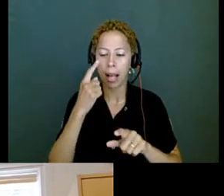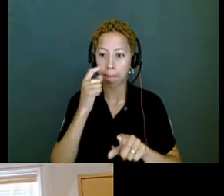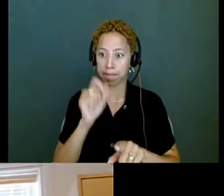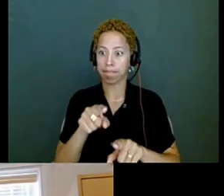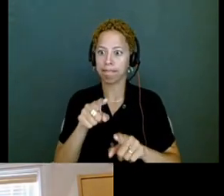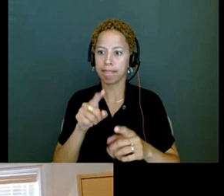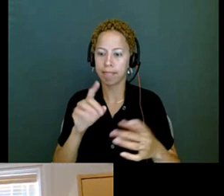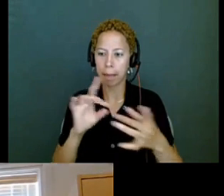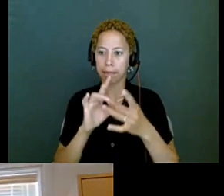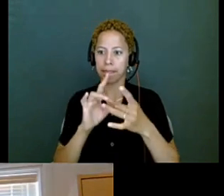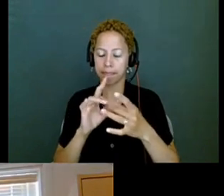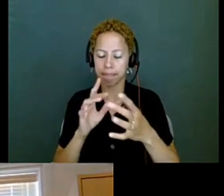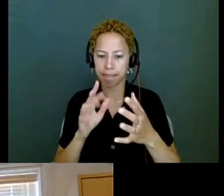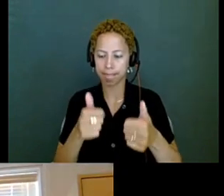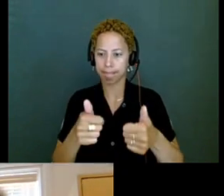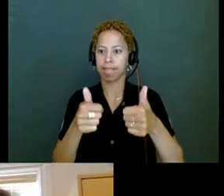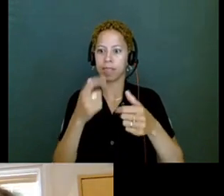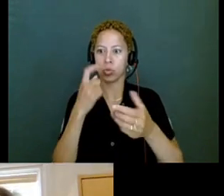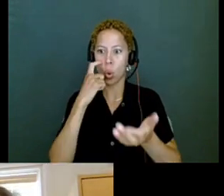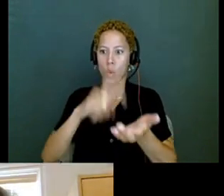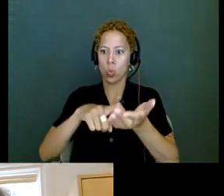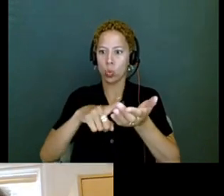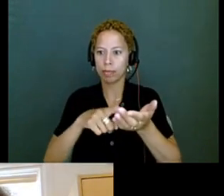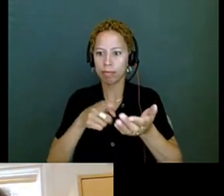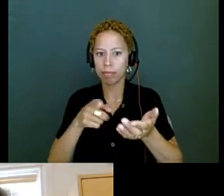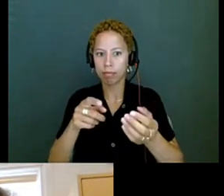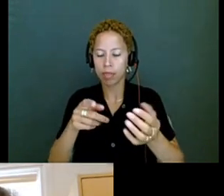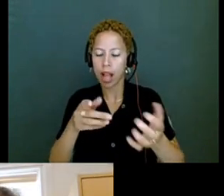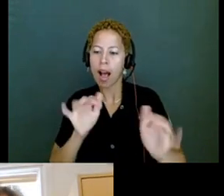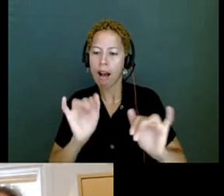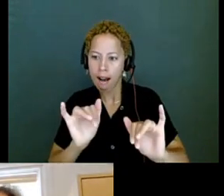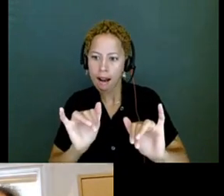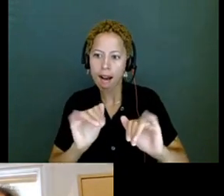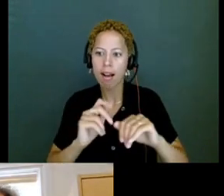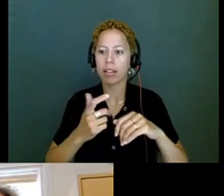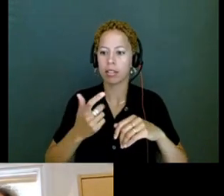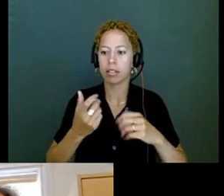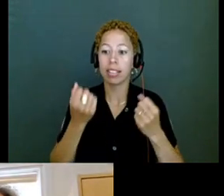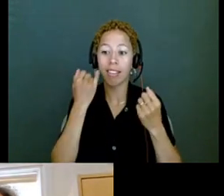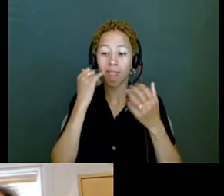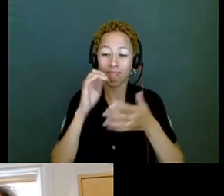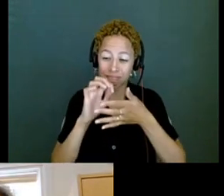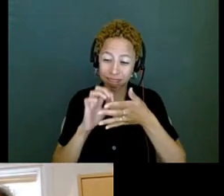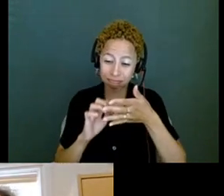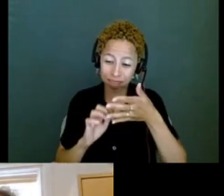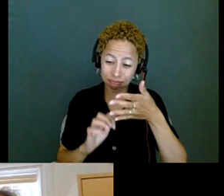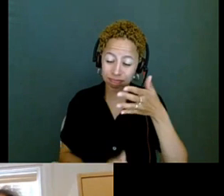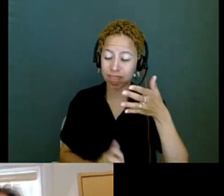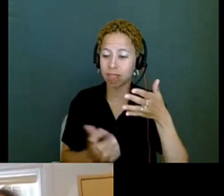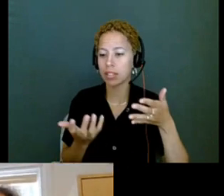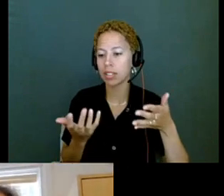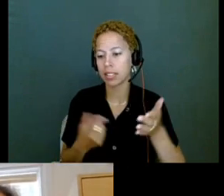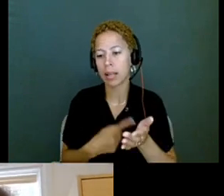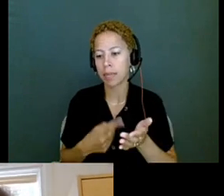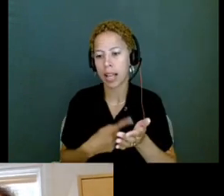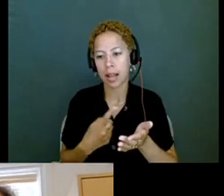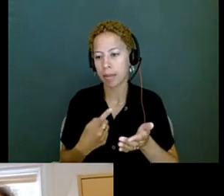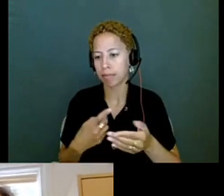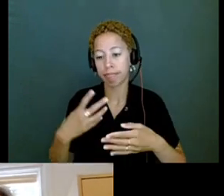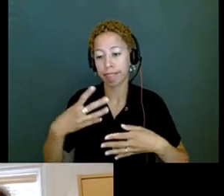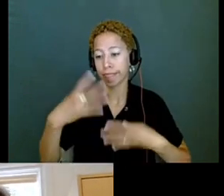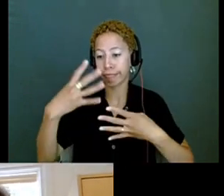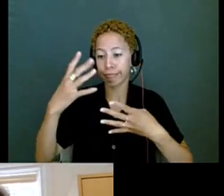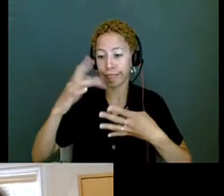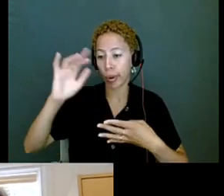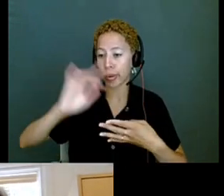can connect them with something in more detail. Too many words can sometimes somebody's just